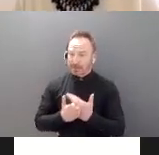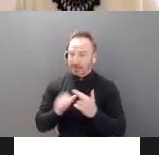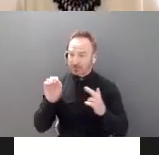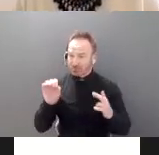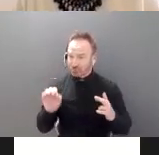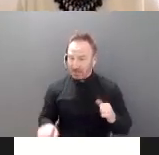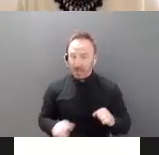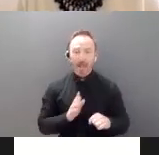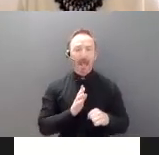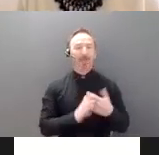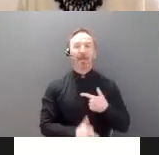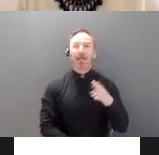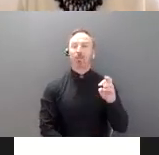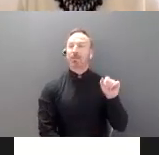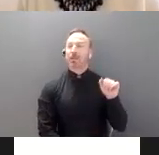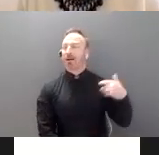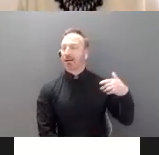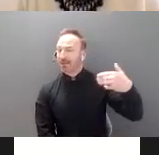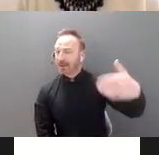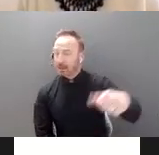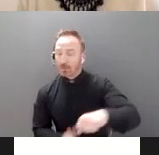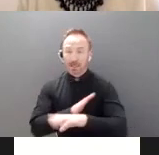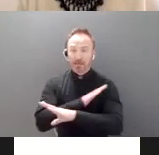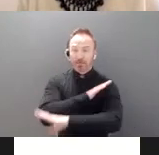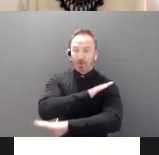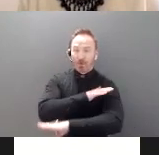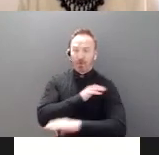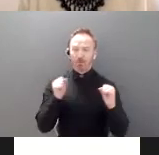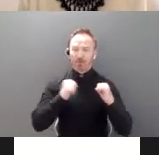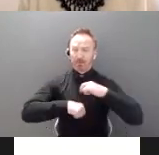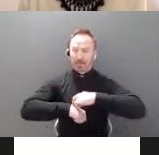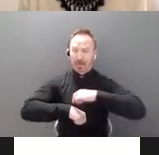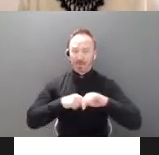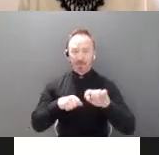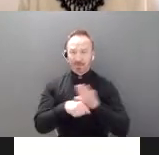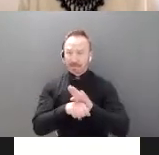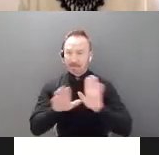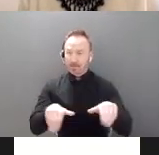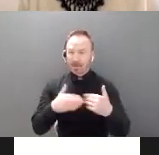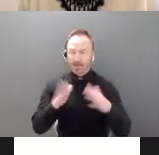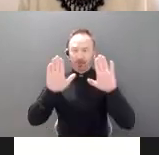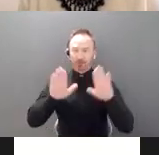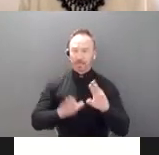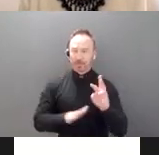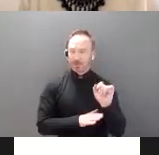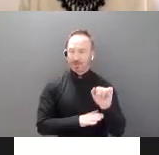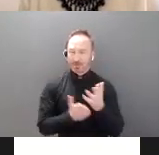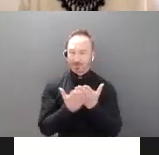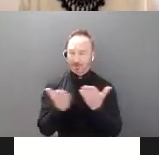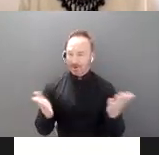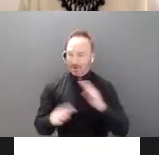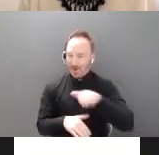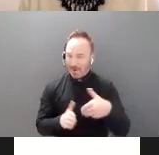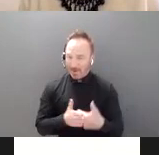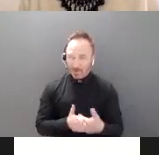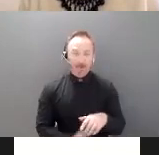webinars, because we're gonna be busy throughout the fall and winter, providing great webinars for everyone. So a little bit about who we